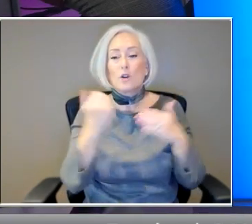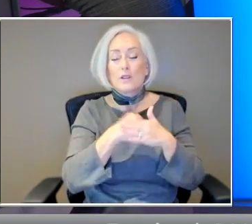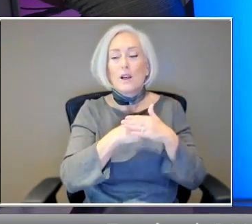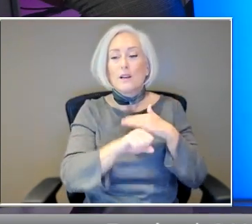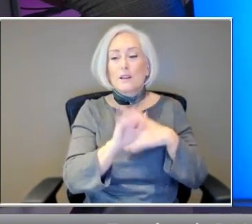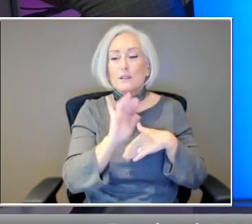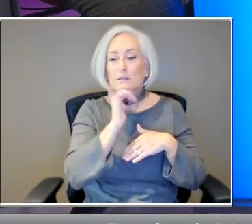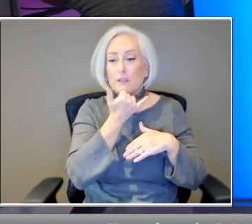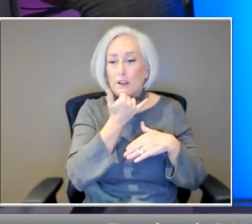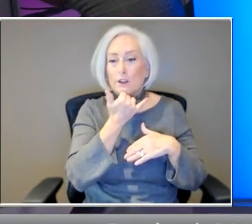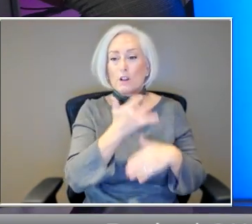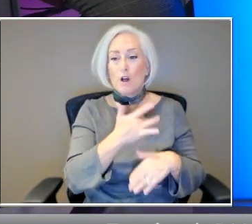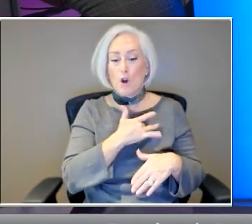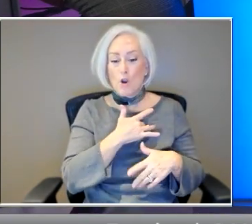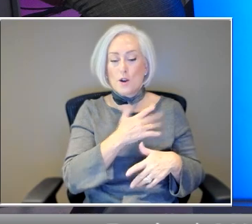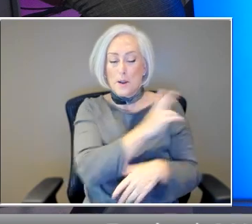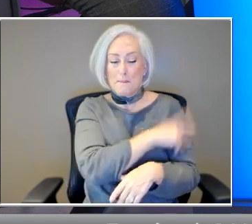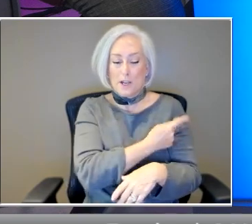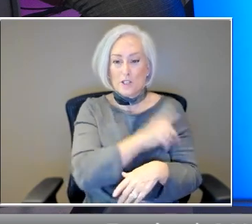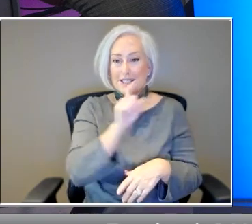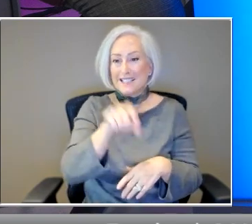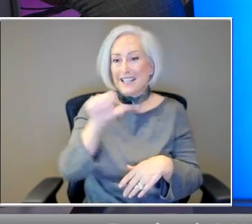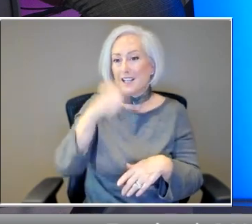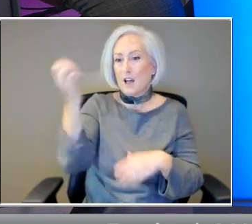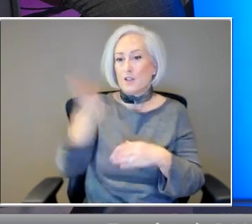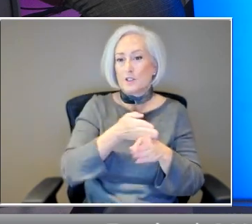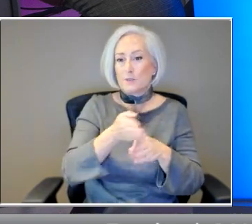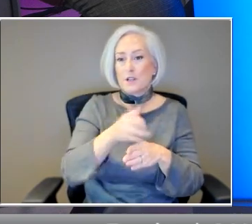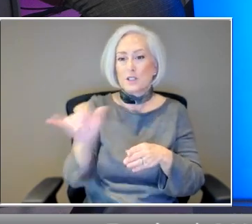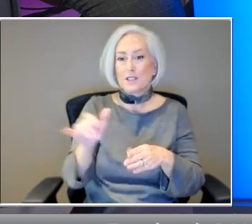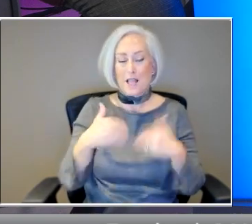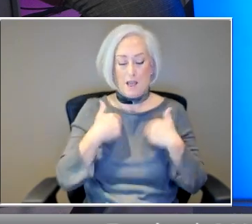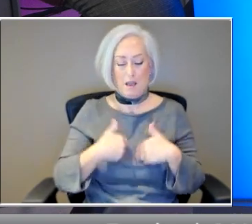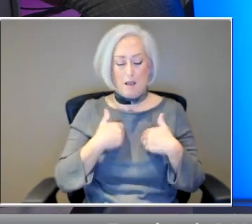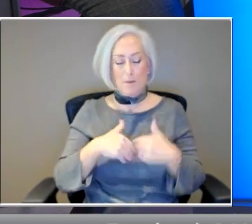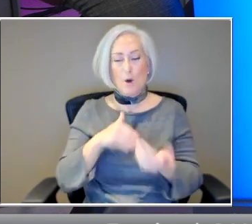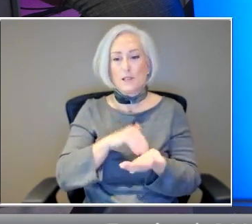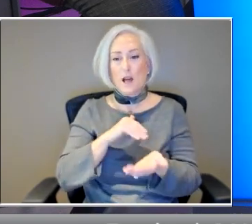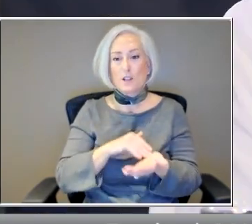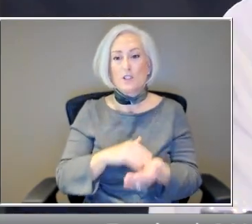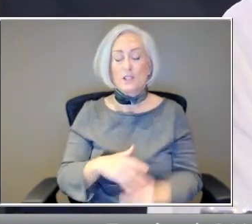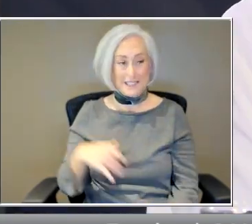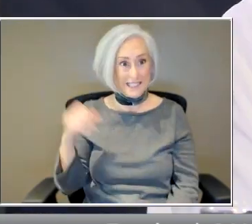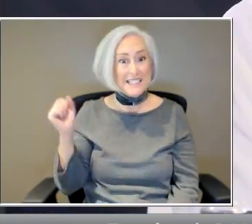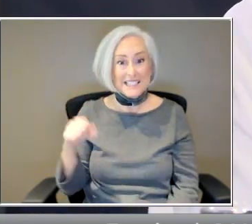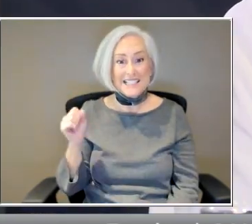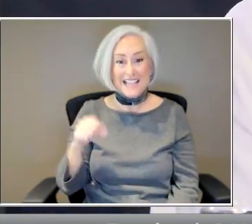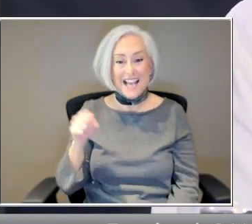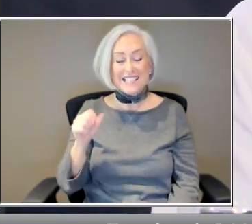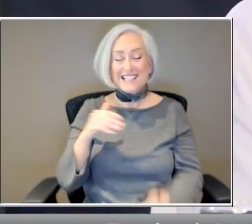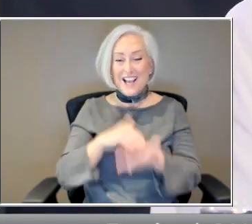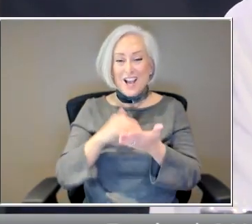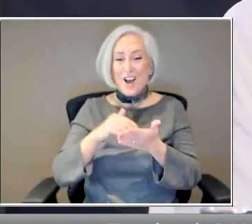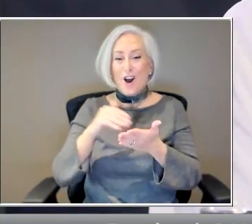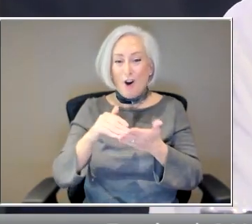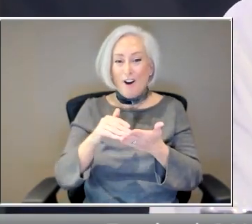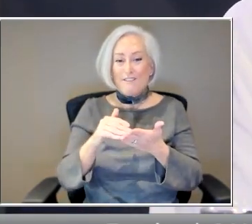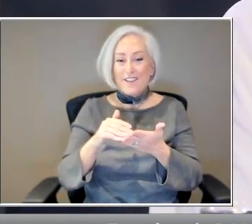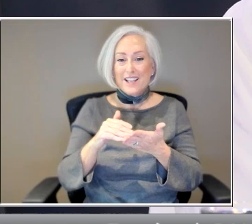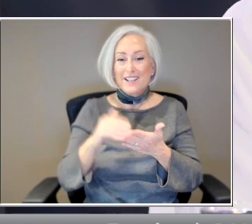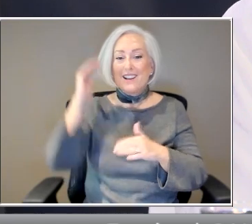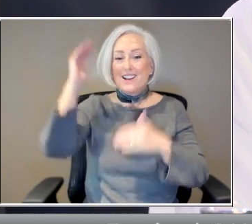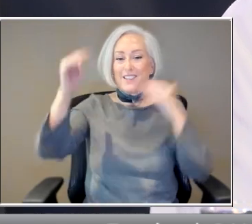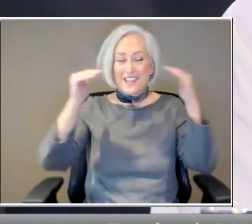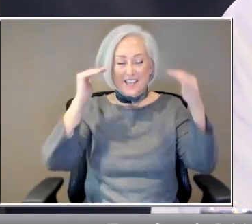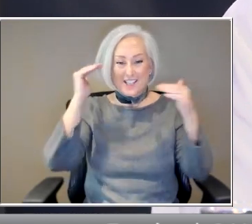outside of cardiology, like pulmonologists? Yeah, yes. Oftentimes our adult congenital patients do need